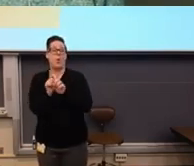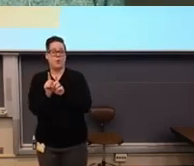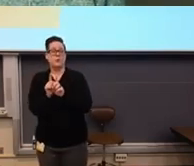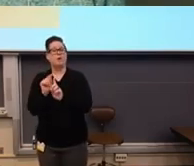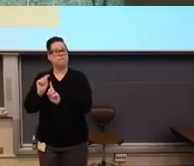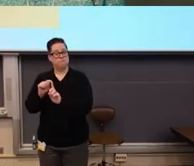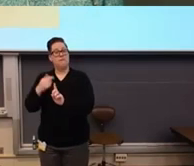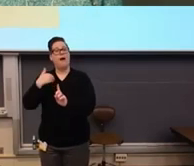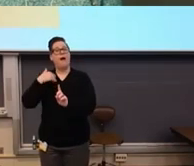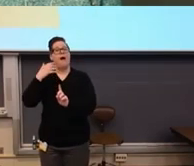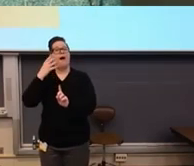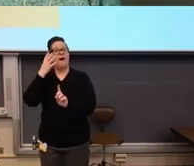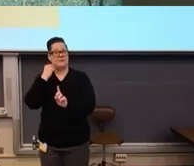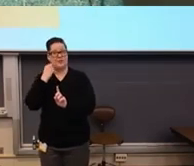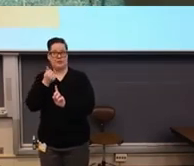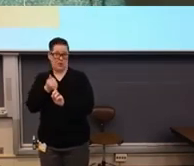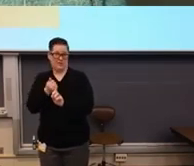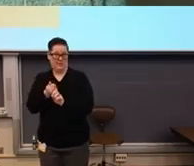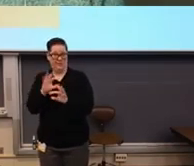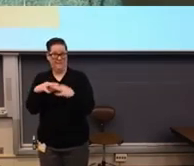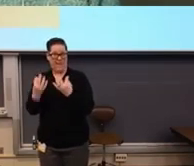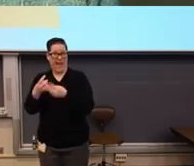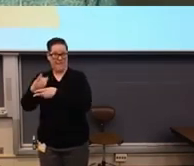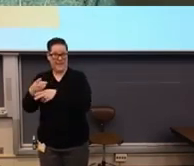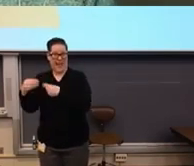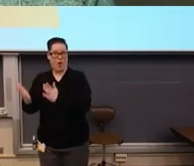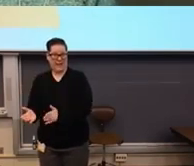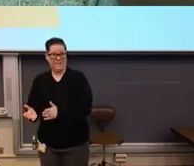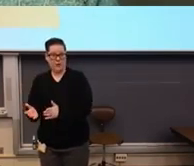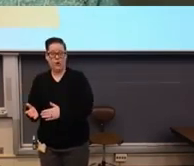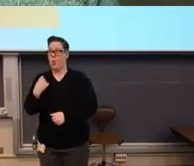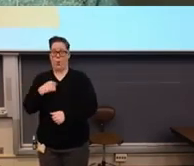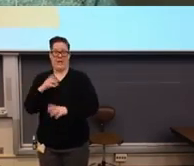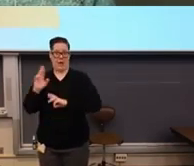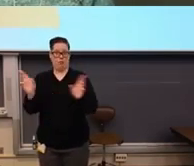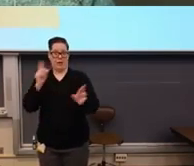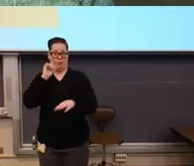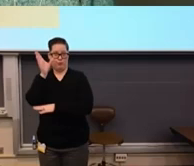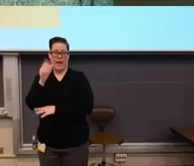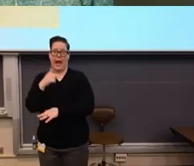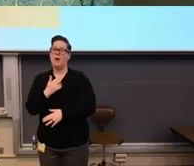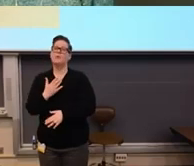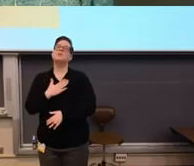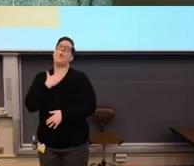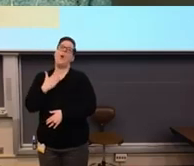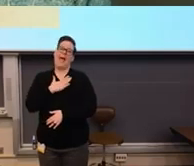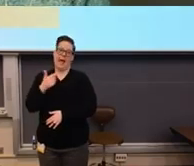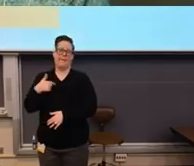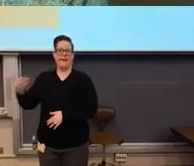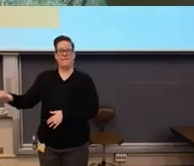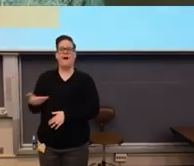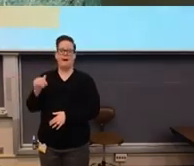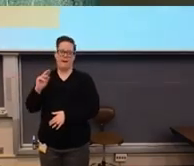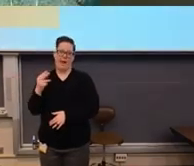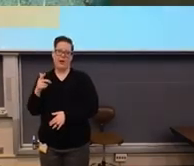had experience as a family caregiver. And when we were preparing for this, I was so happy that I invited Angela